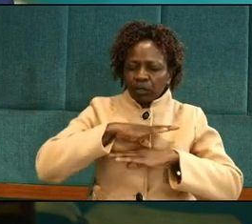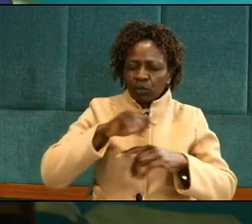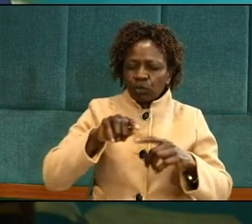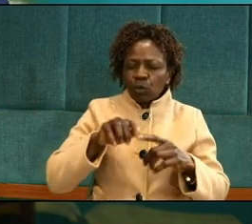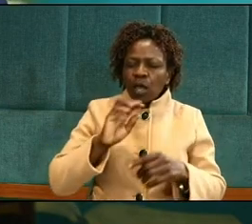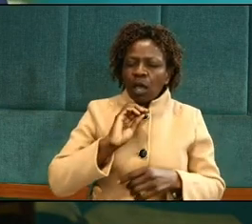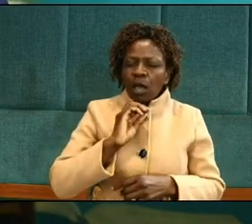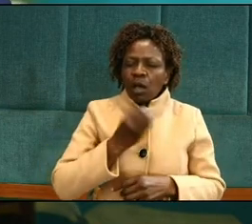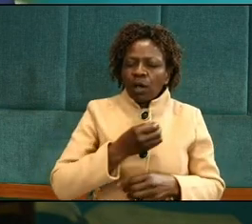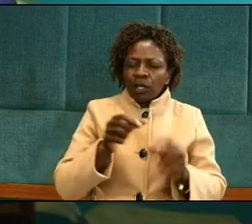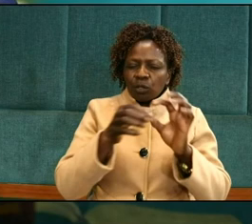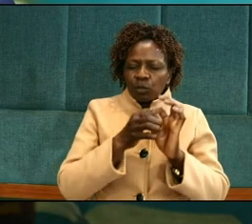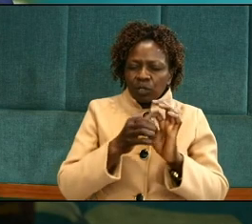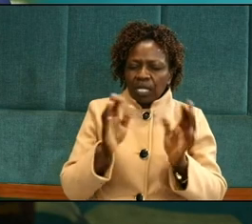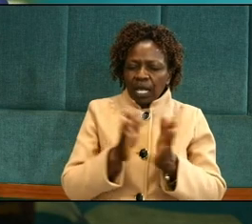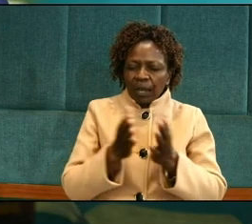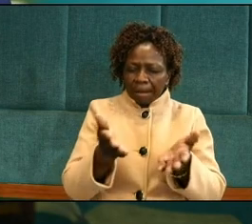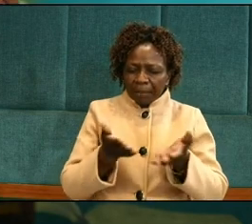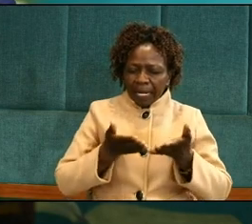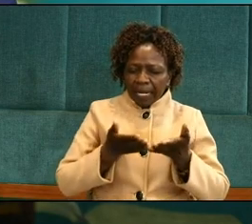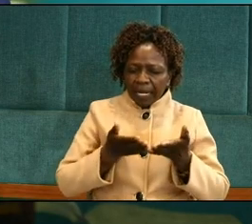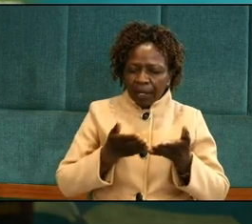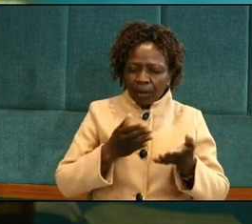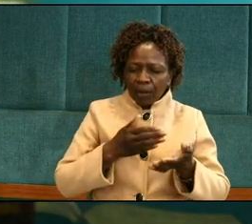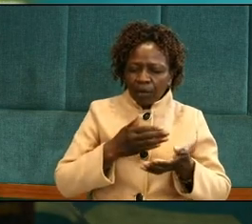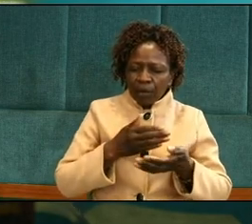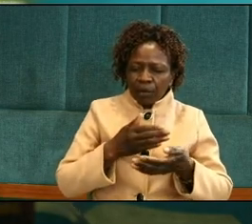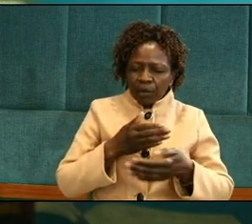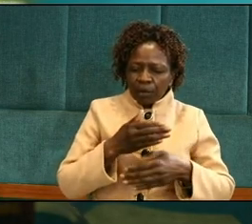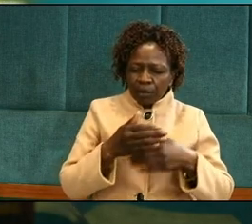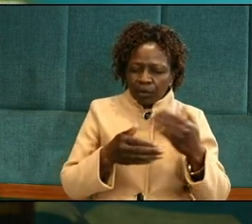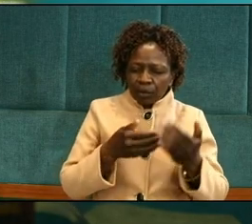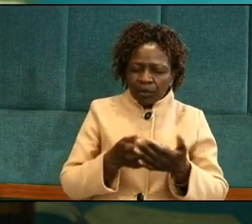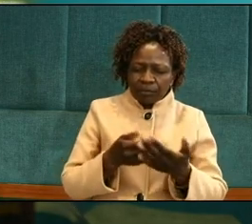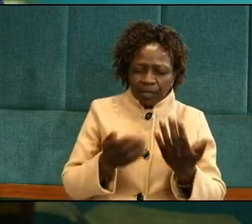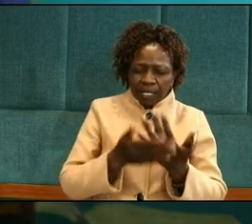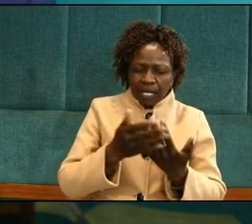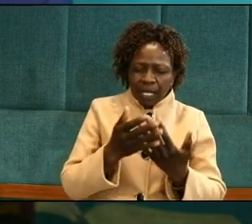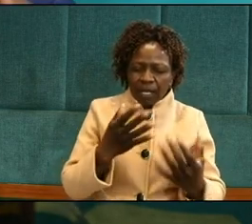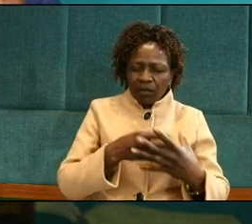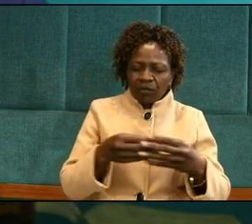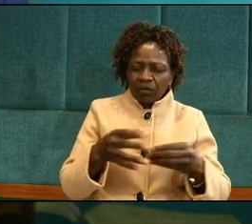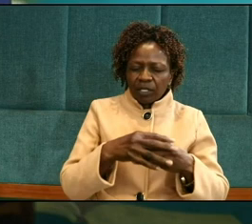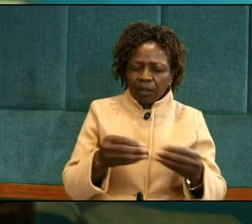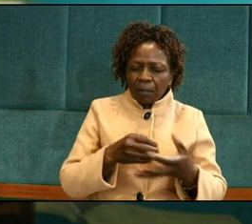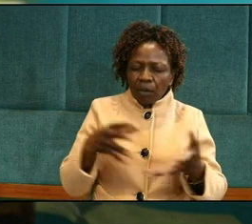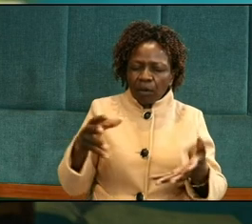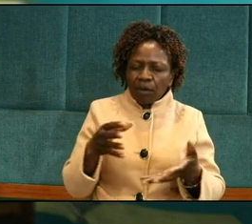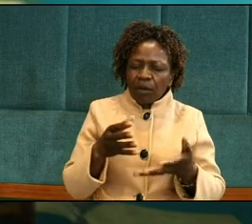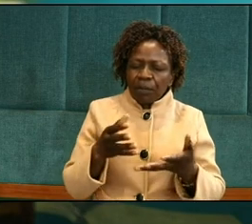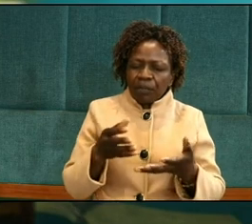our unions. And bring hope and relief from every care. Much more, give